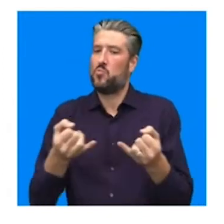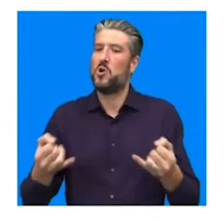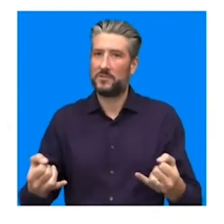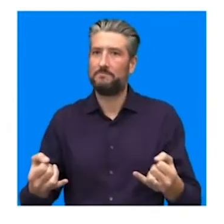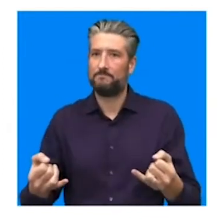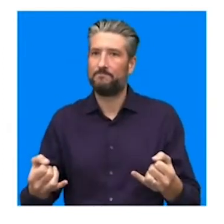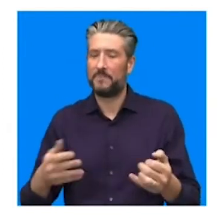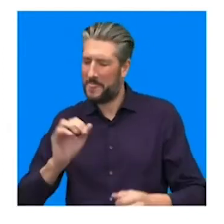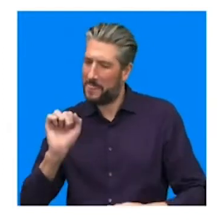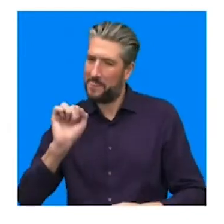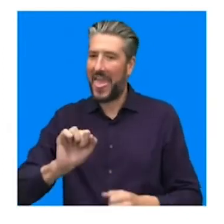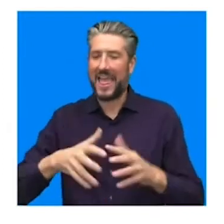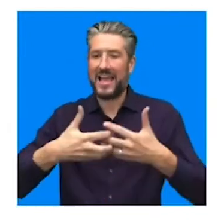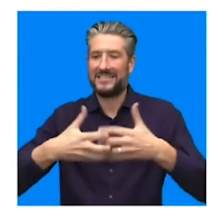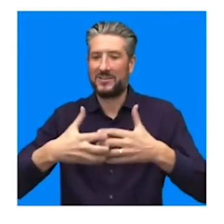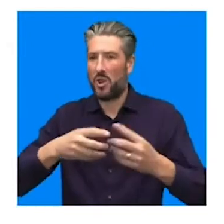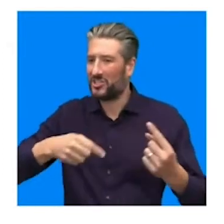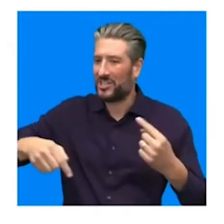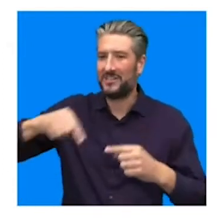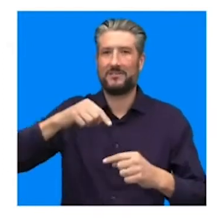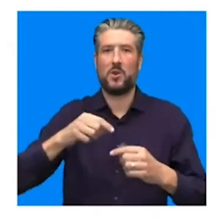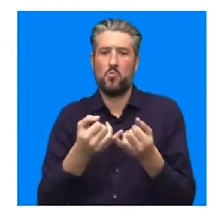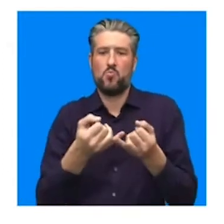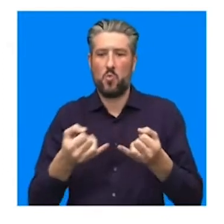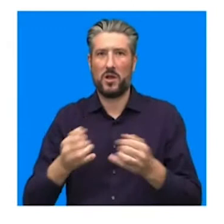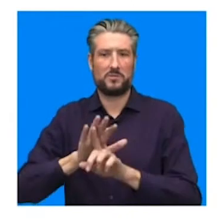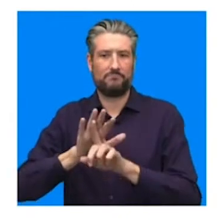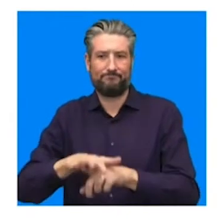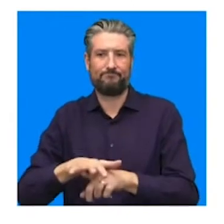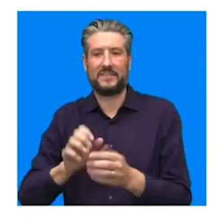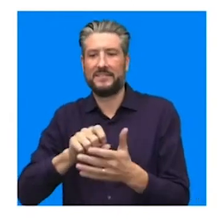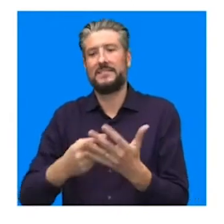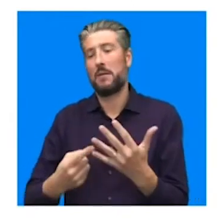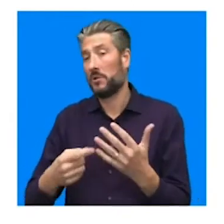something that collectively, I think we all want to work on. And there are some real